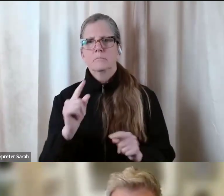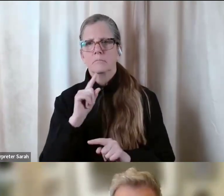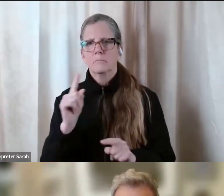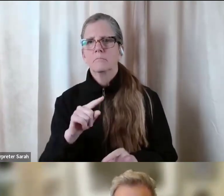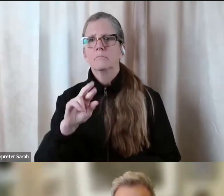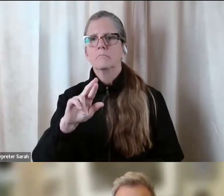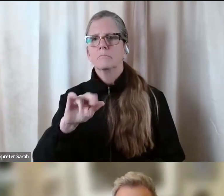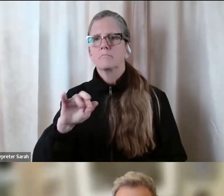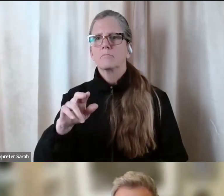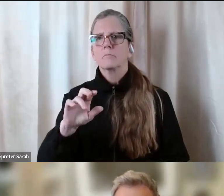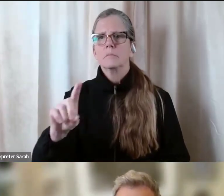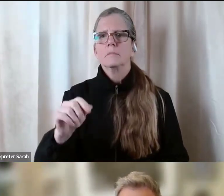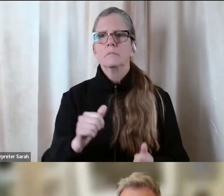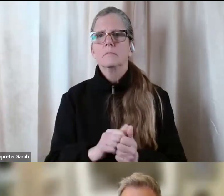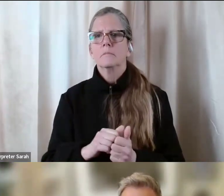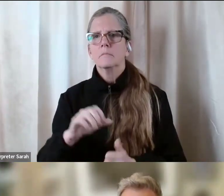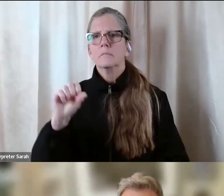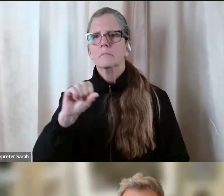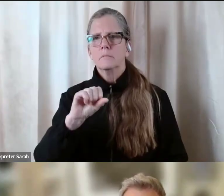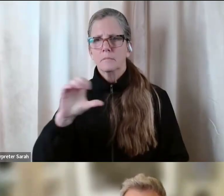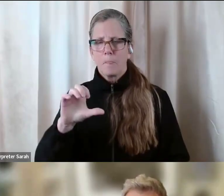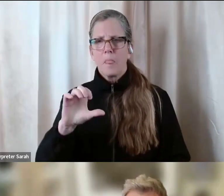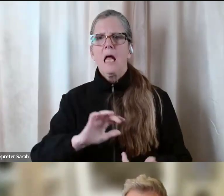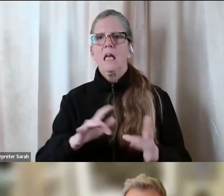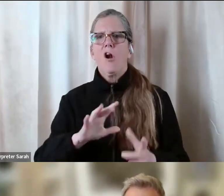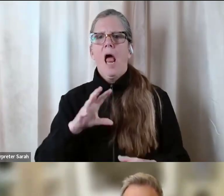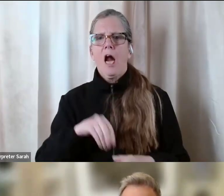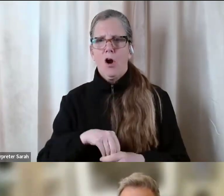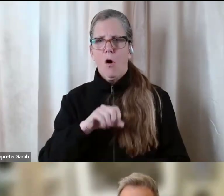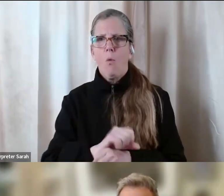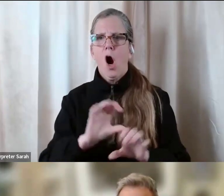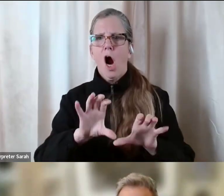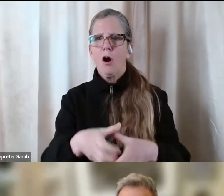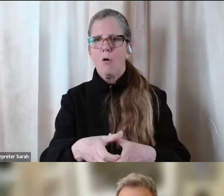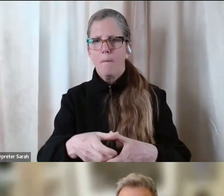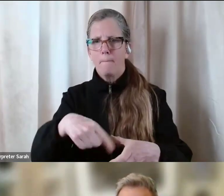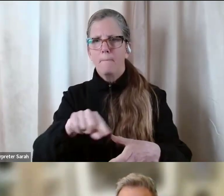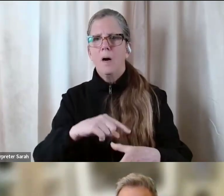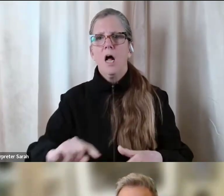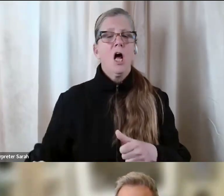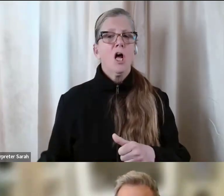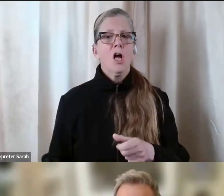Richard Adler. I'm with the Santa Clara County Digital Inclusion Work Group. Two quick questions. First of all,